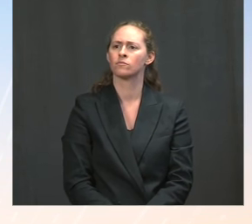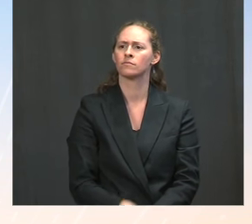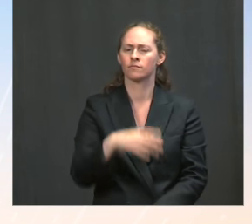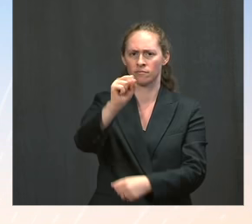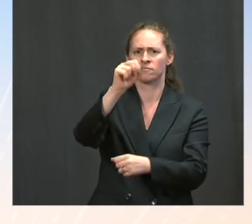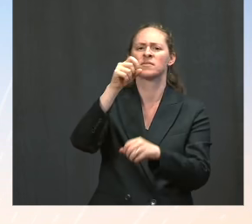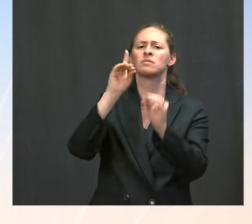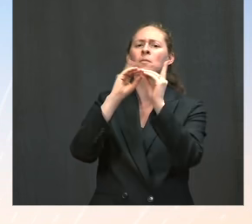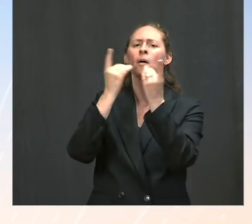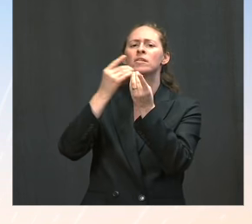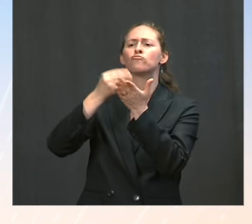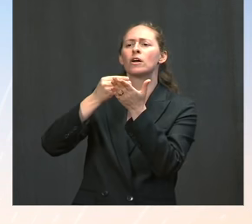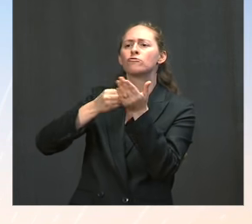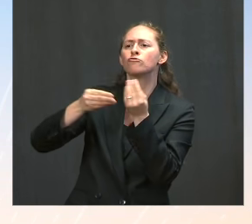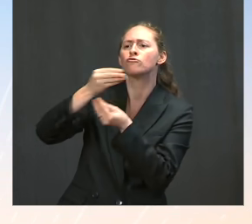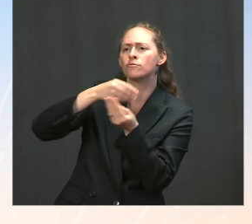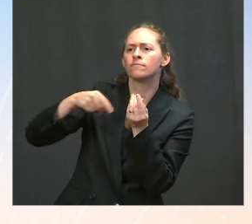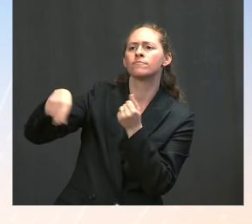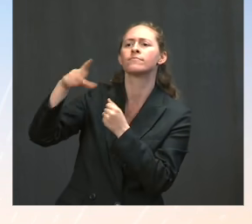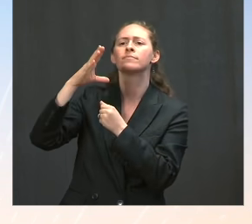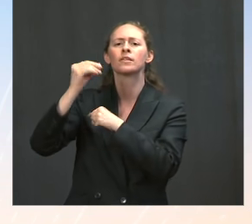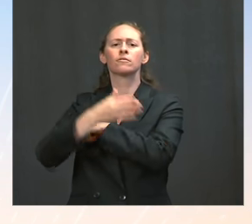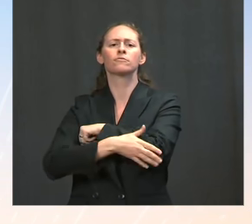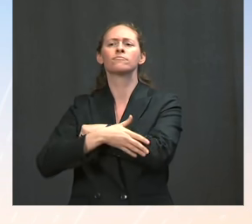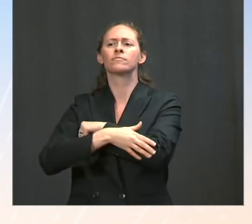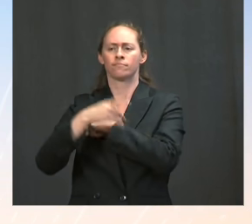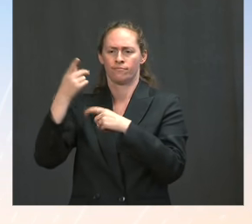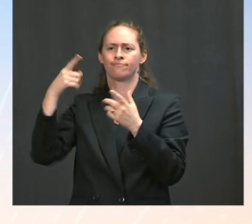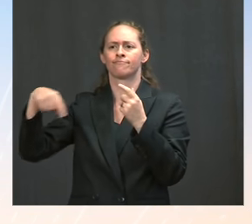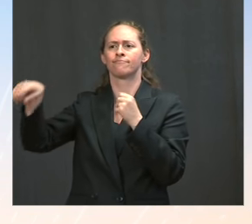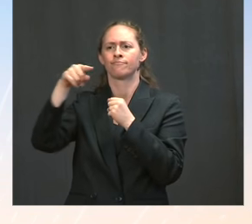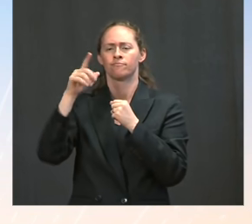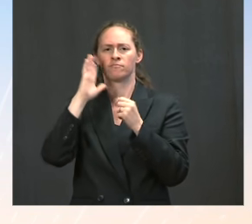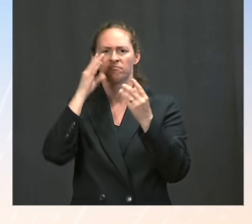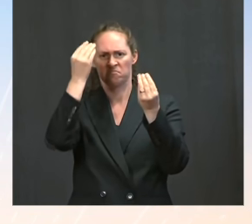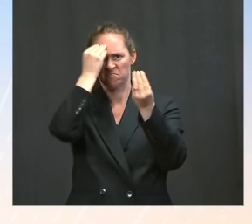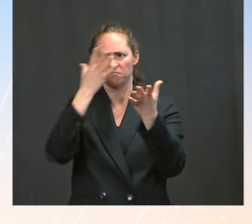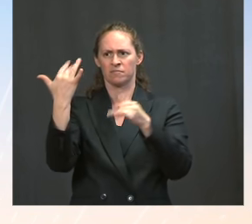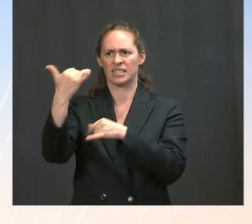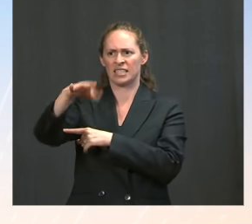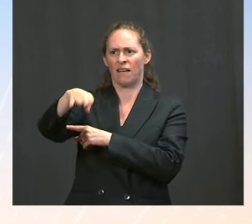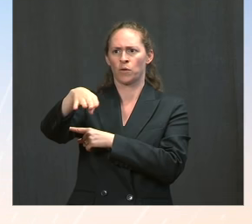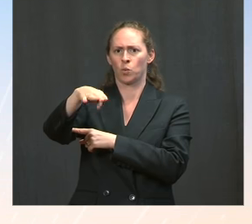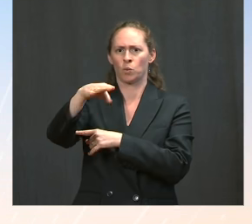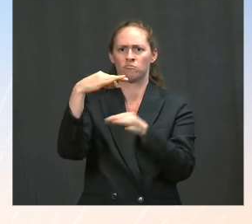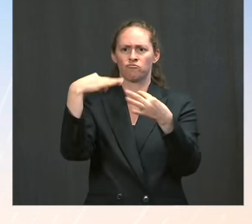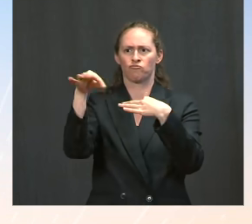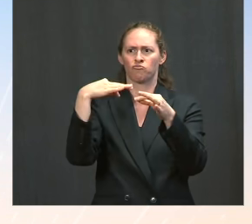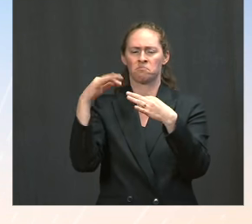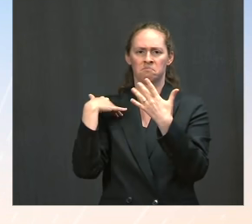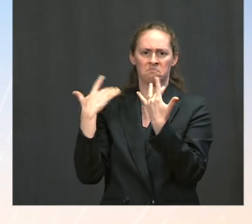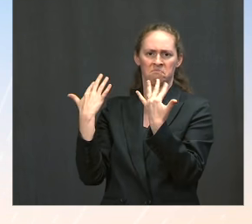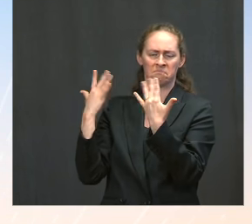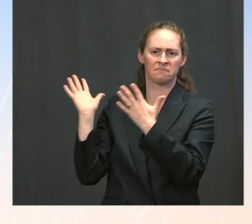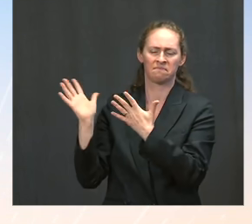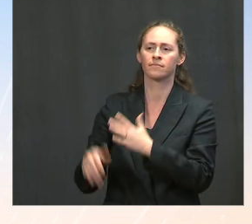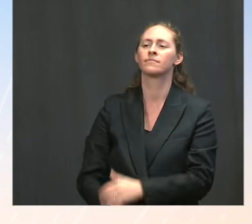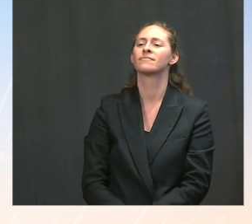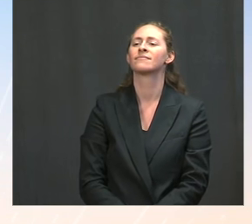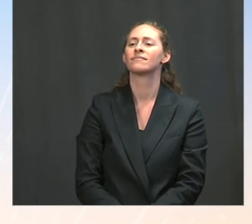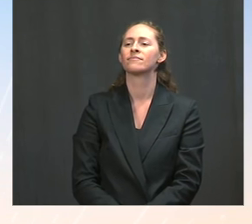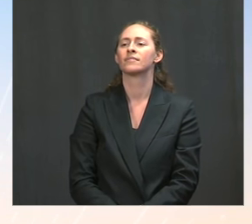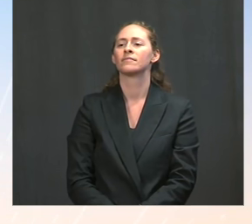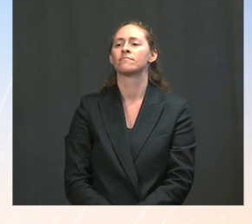afternoon on sanctions, and the announcement will be coming from them. But in terms of our approach to Cuba and what we're trying